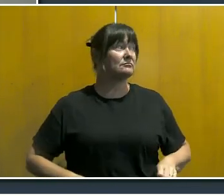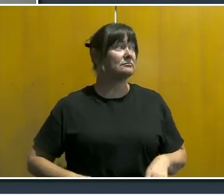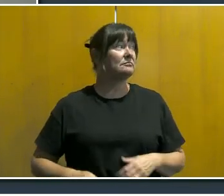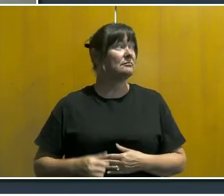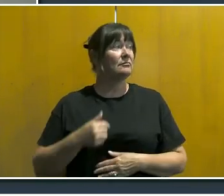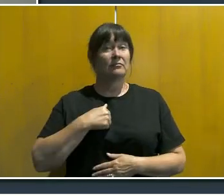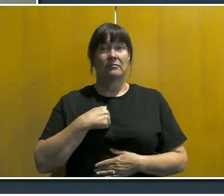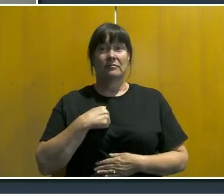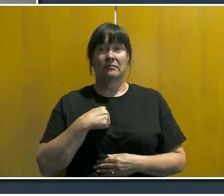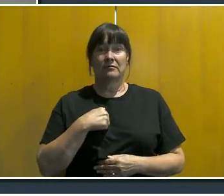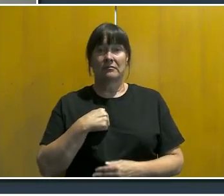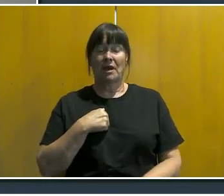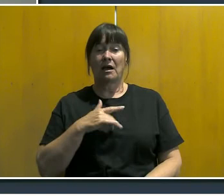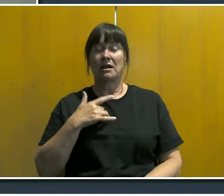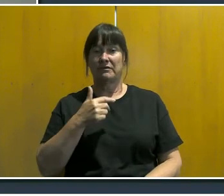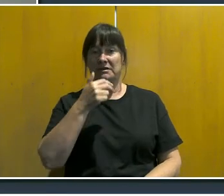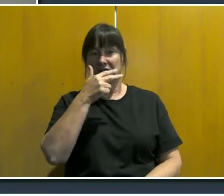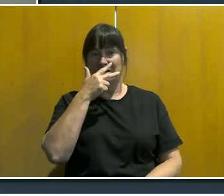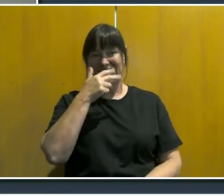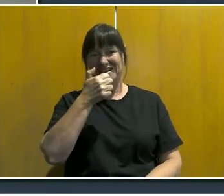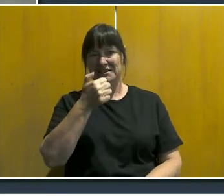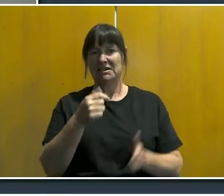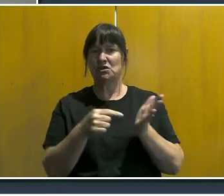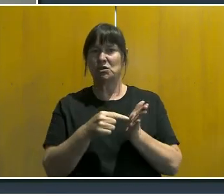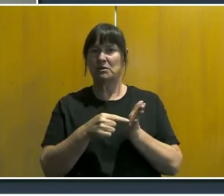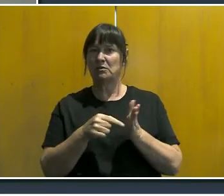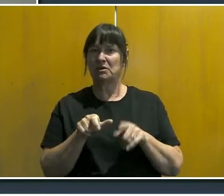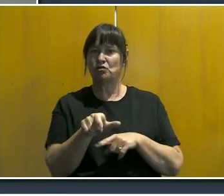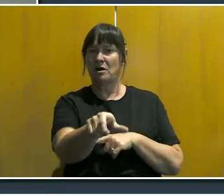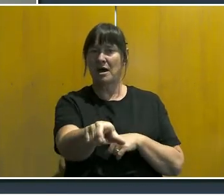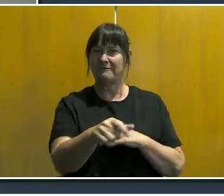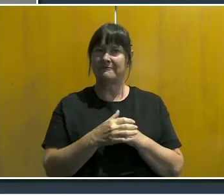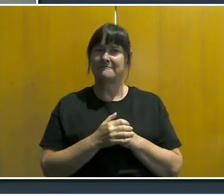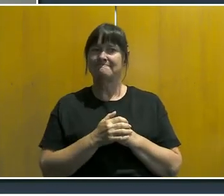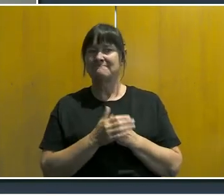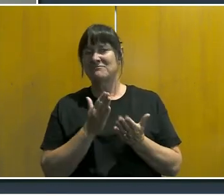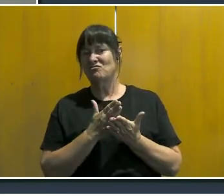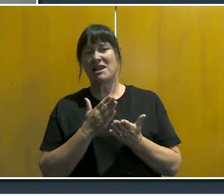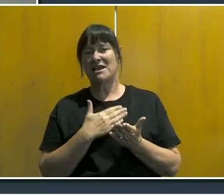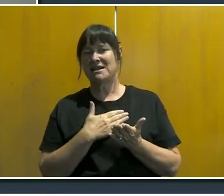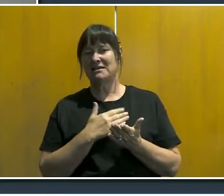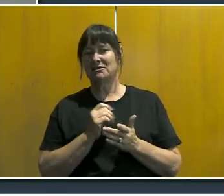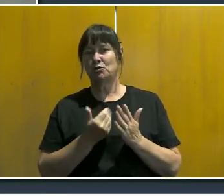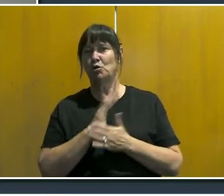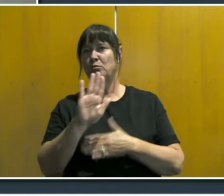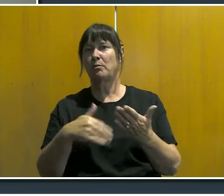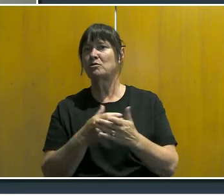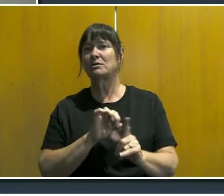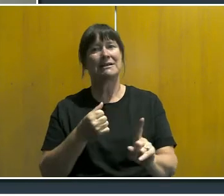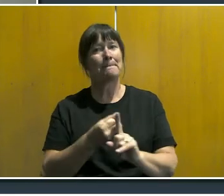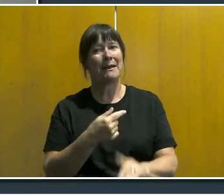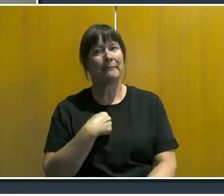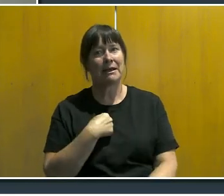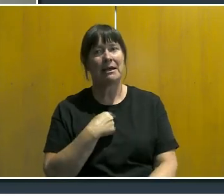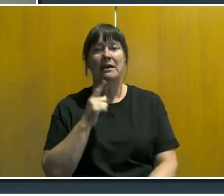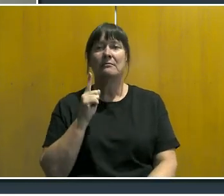I'm 86 Turinui Drive, to a lesser degree not really affected by the proposal. But one of the